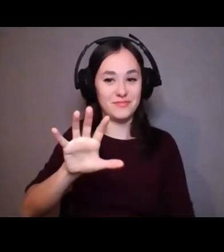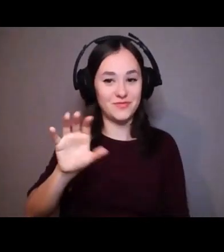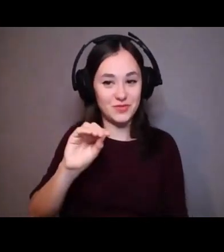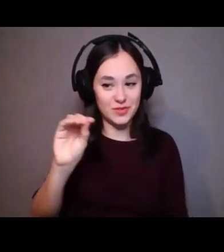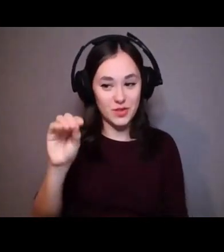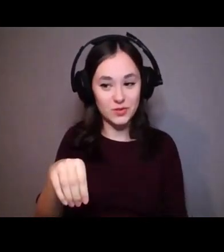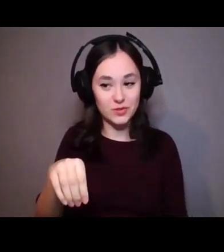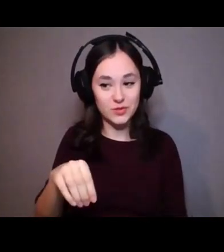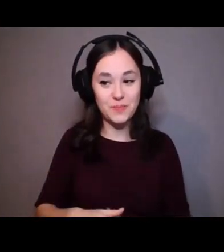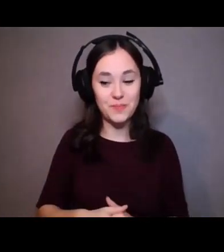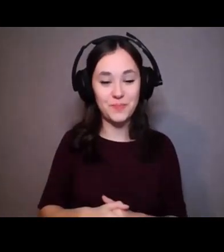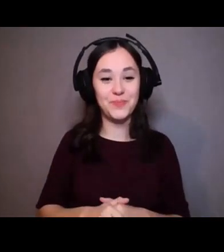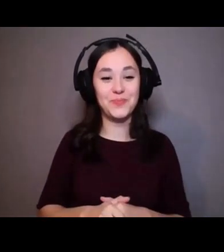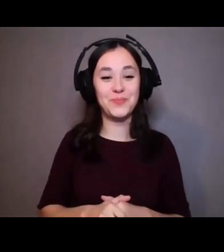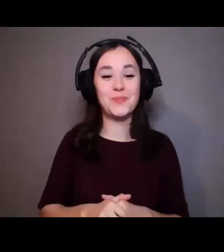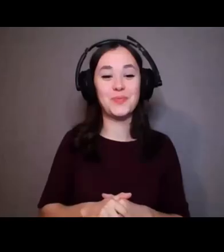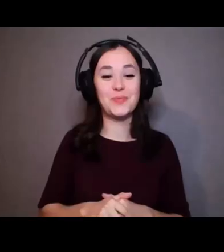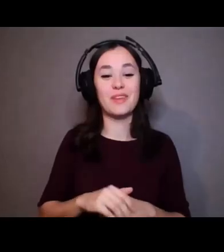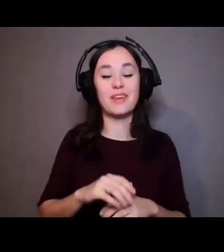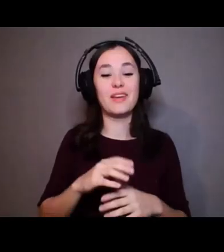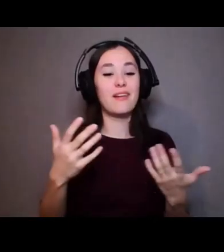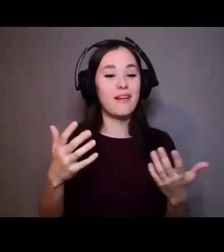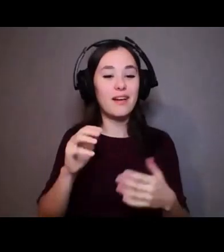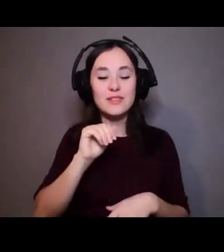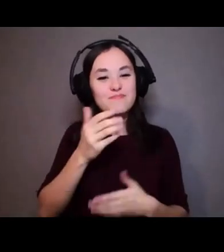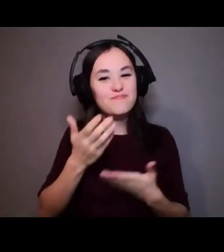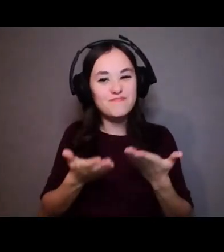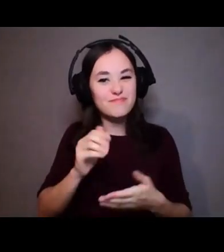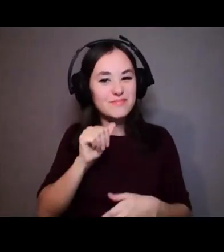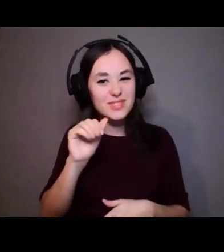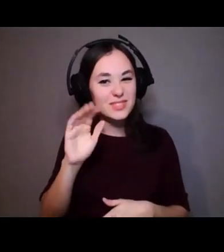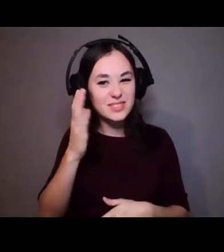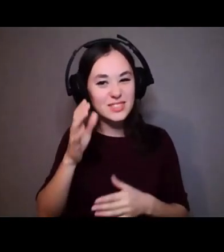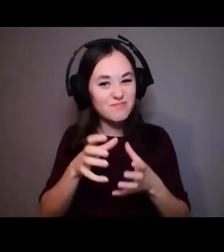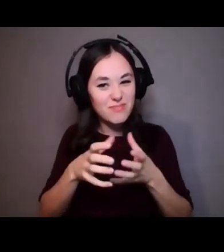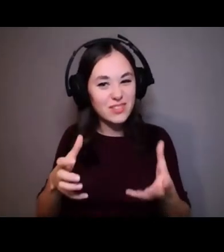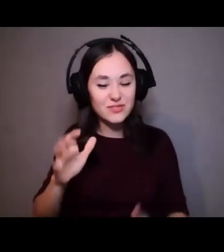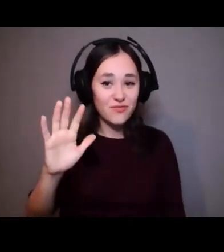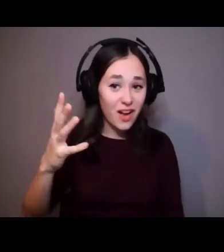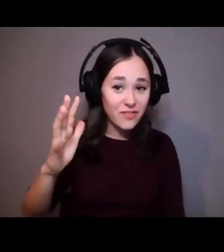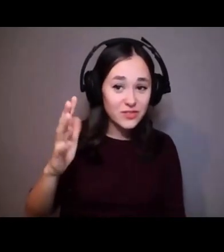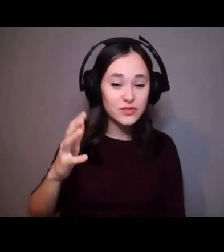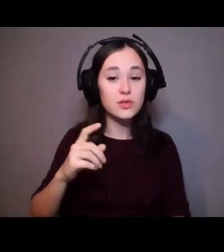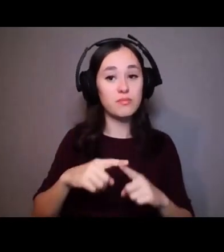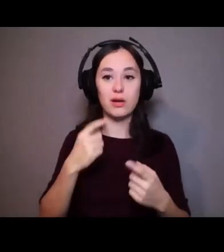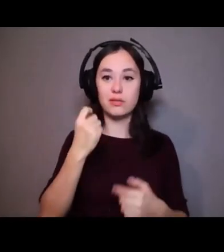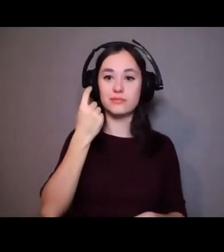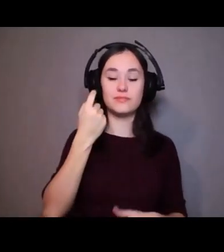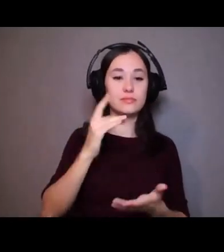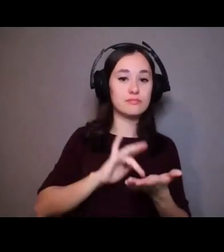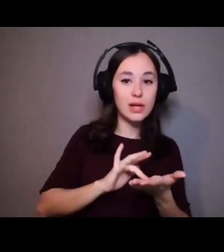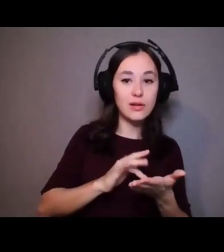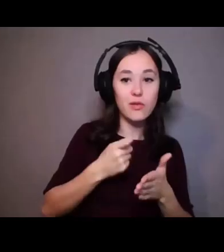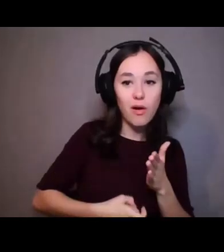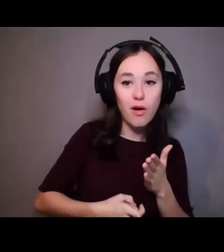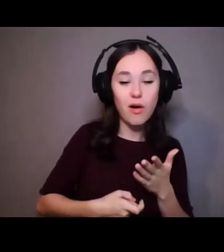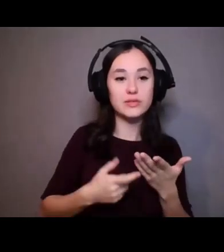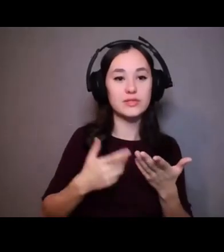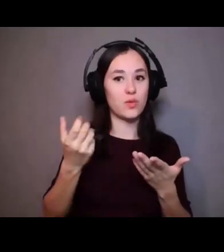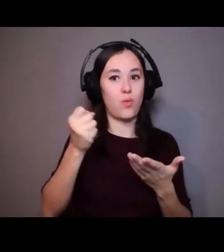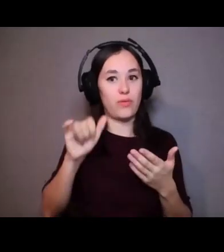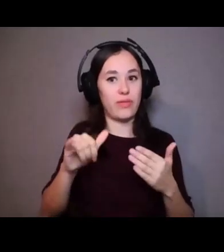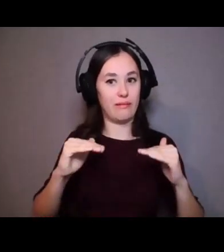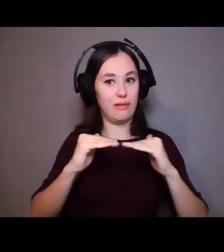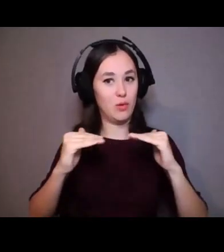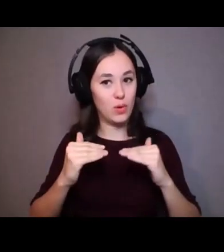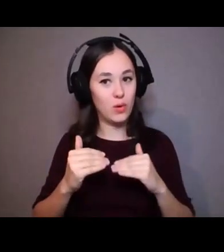seem like much, but that in and of itself, holding everything else equal, medical costs equal, which all of us know to be a